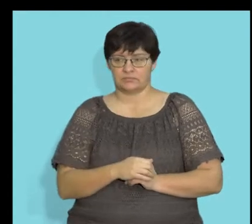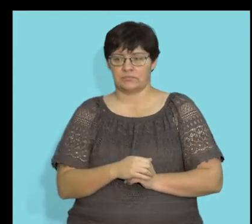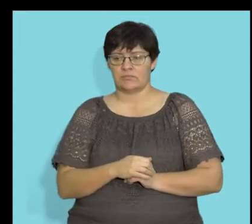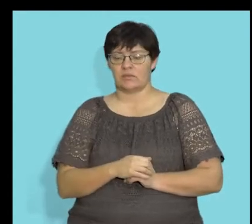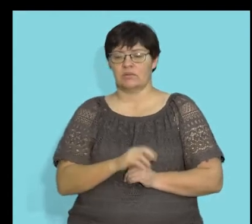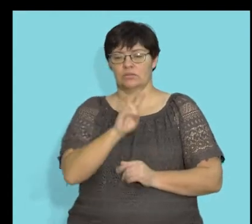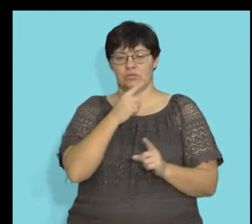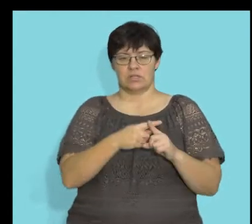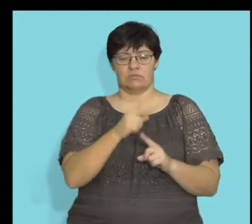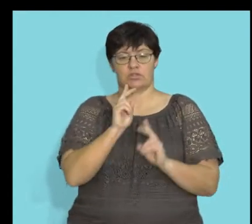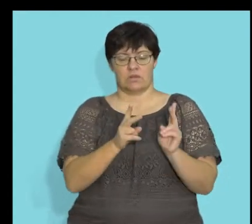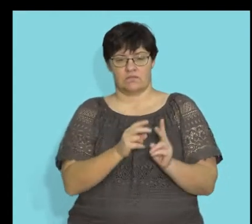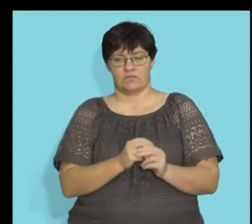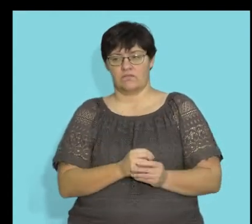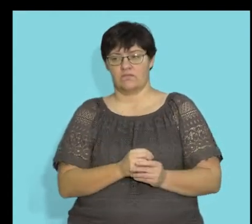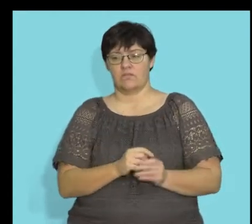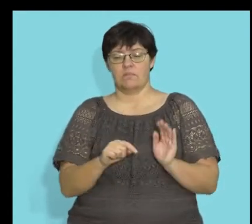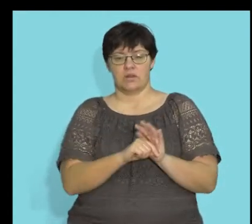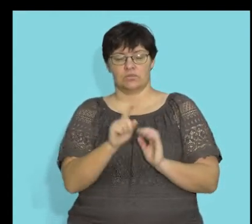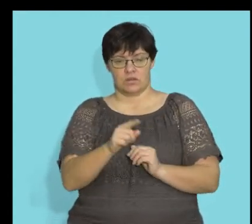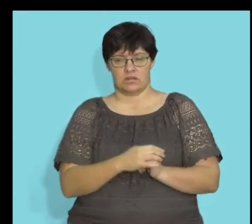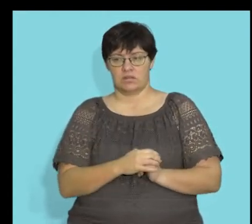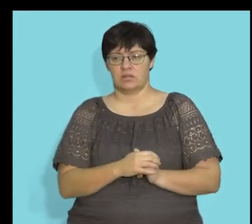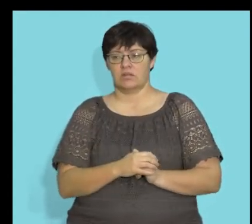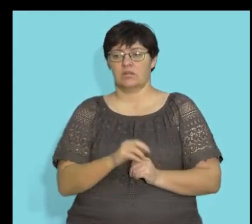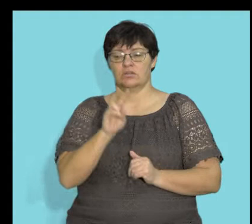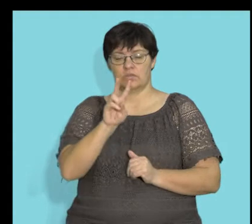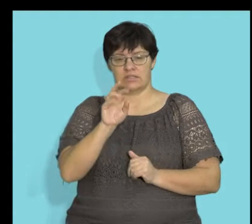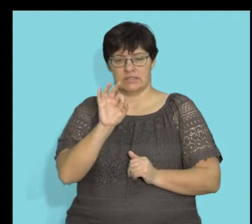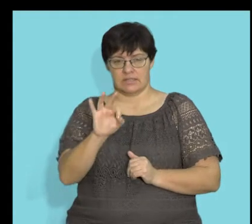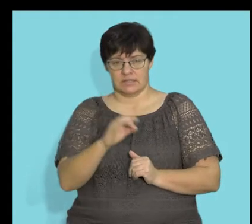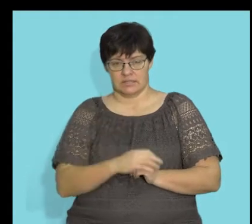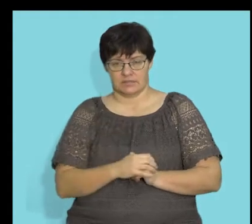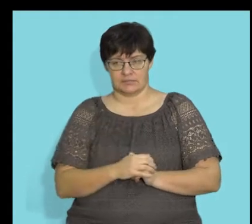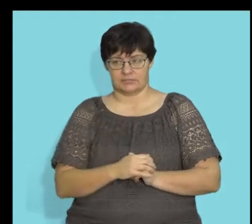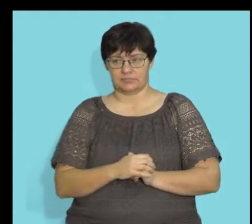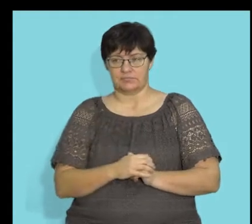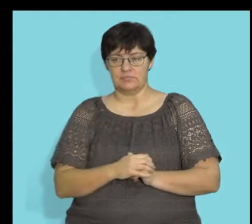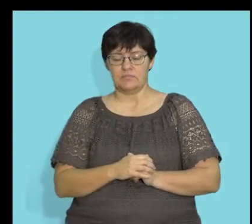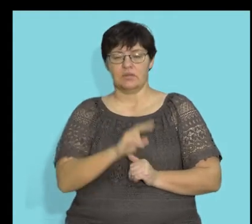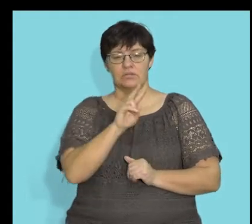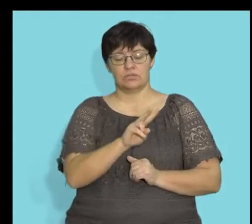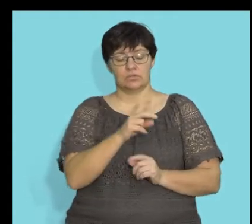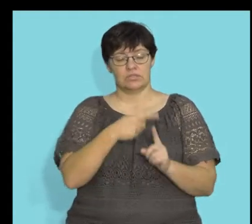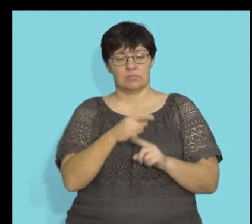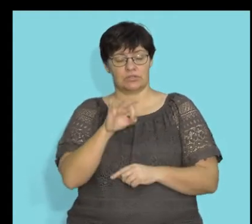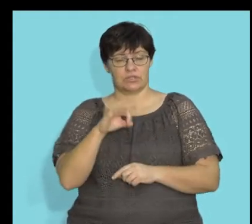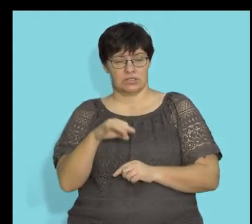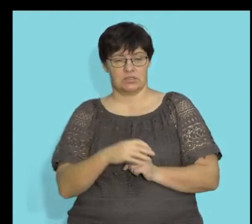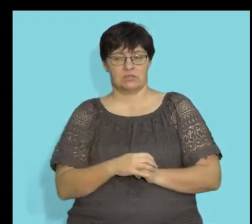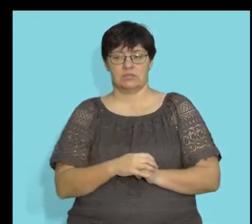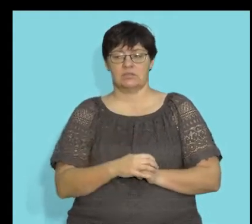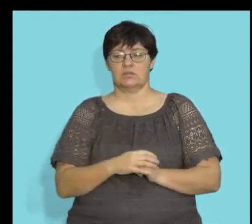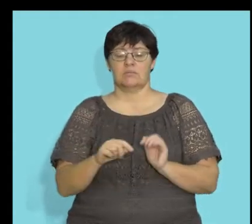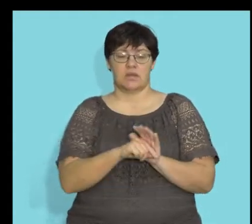be. So I've got 2 times 12 minus 1, which gives me 23. Then I've got